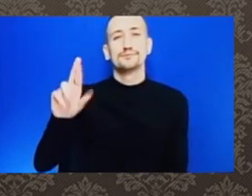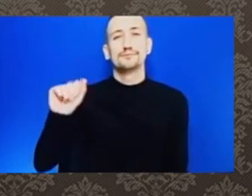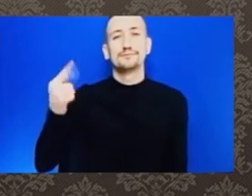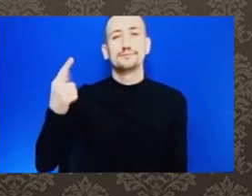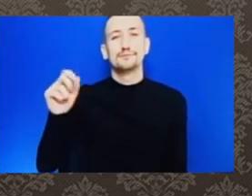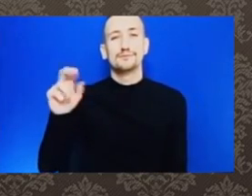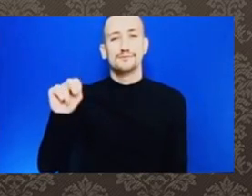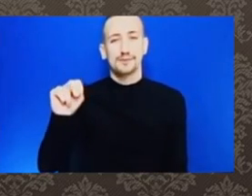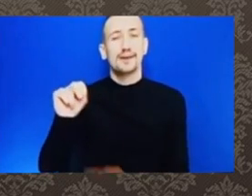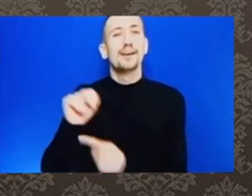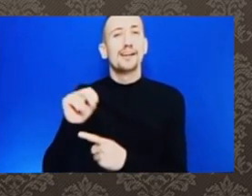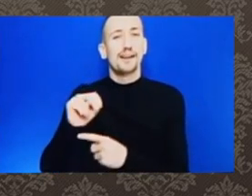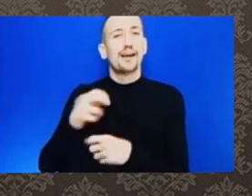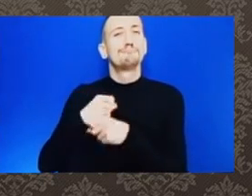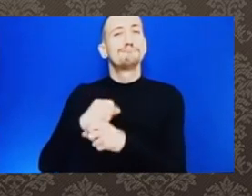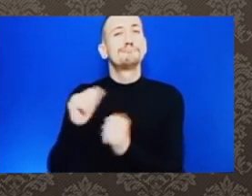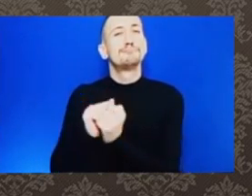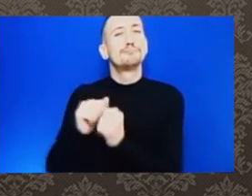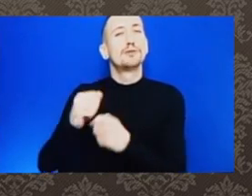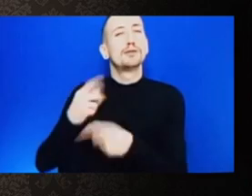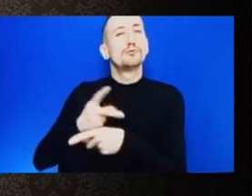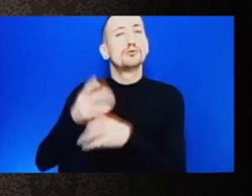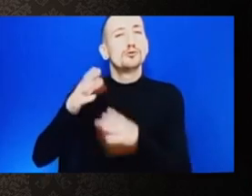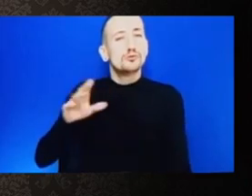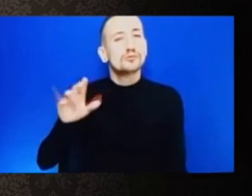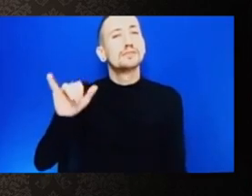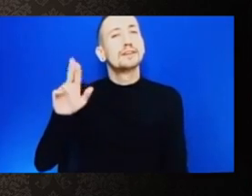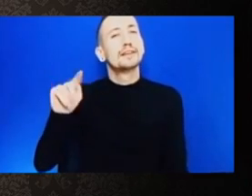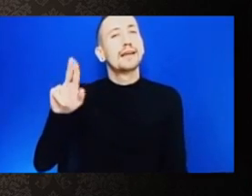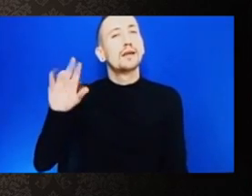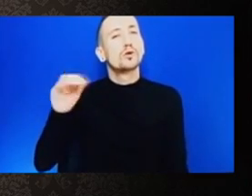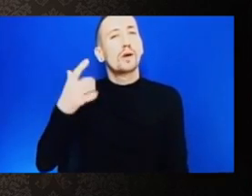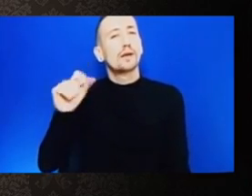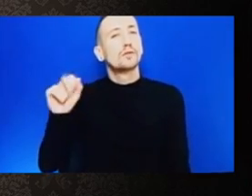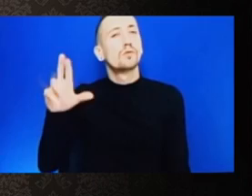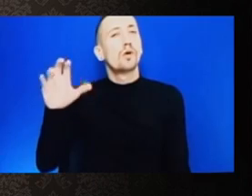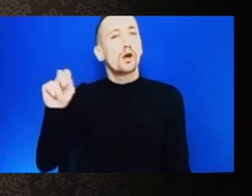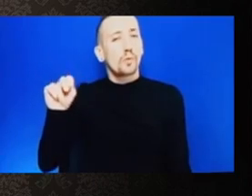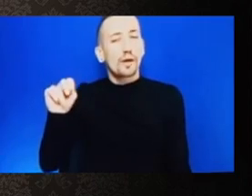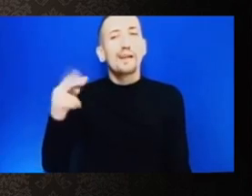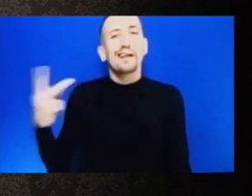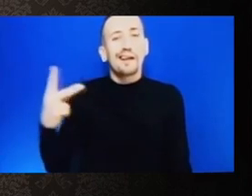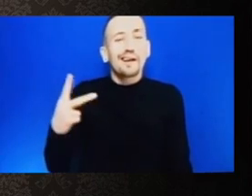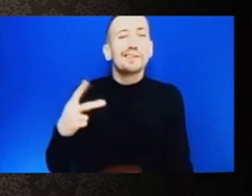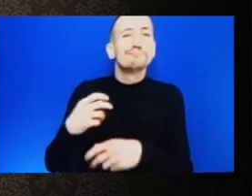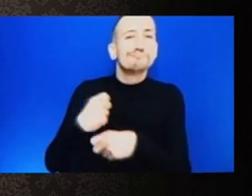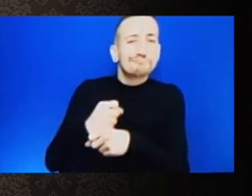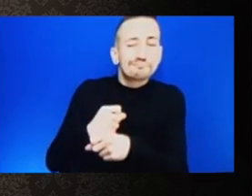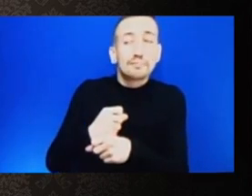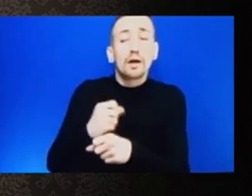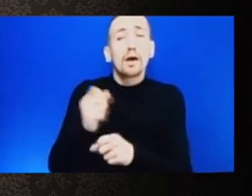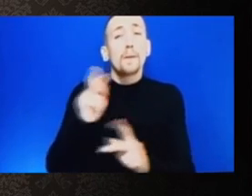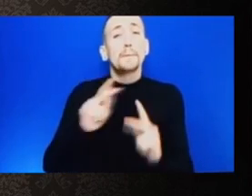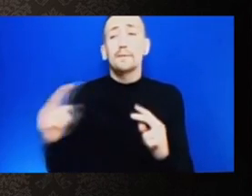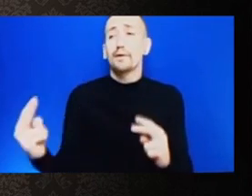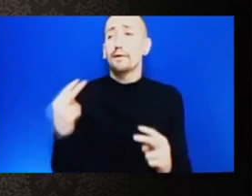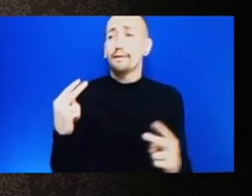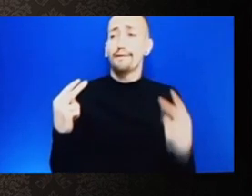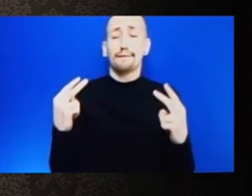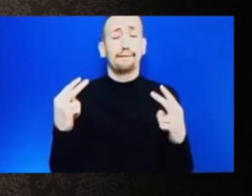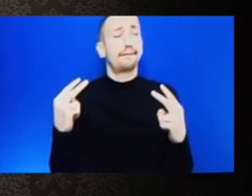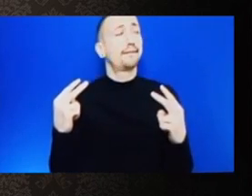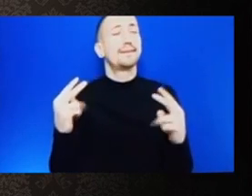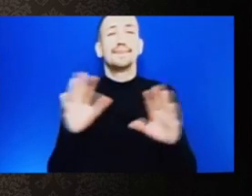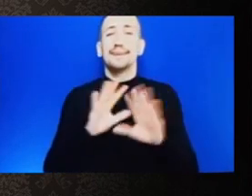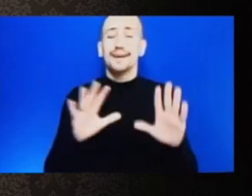This first song I'm going to sing for you guys is called Dragon. It's a song I did with producers named Yonetro and Warren, and it's about,